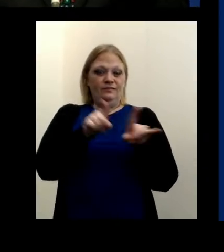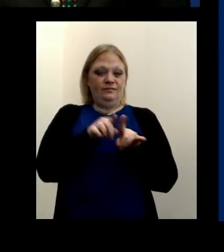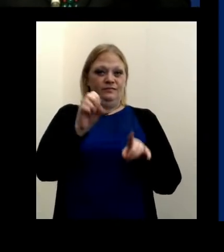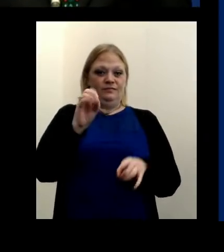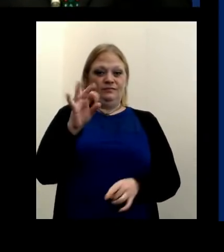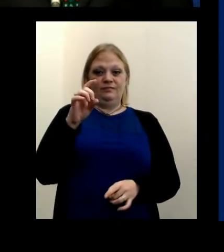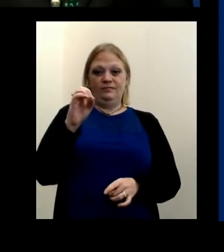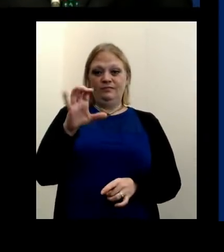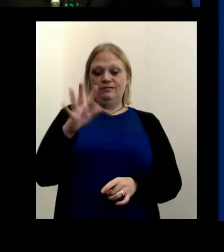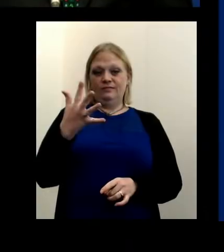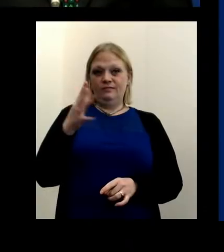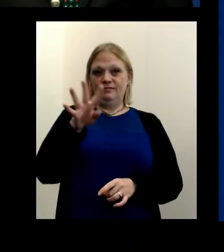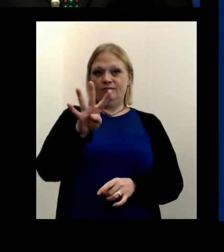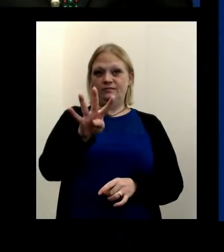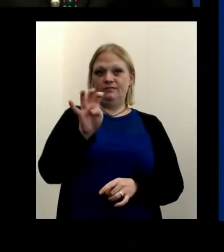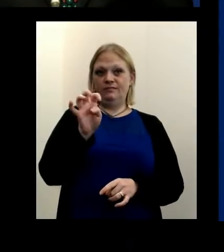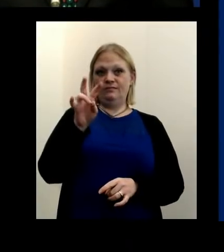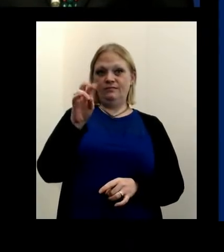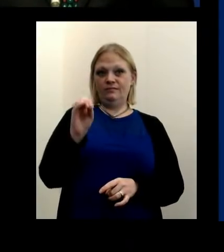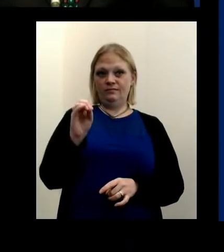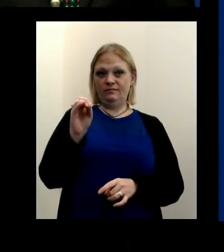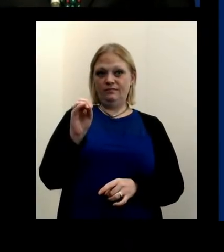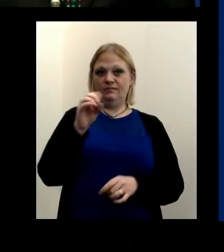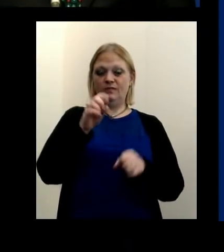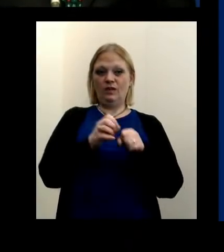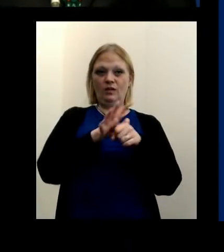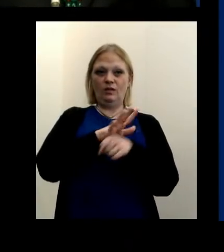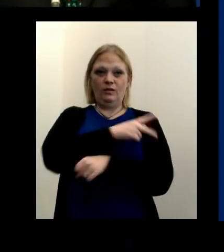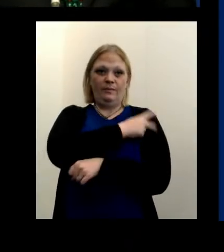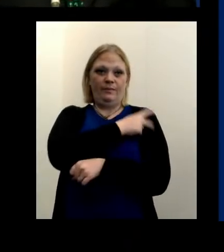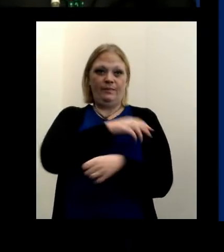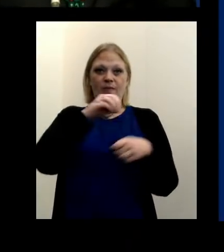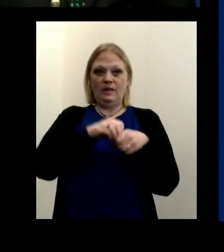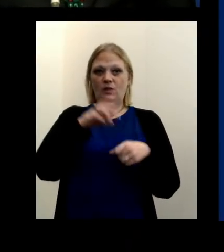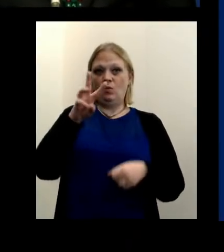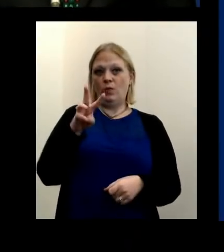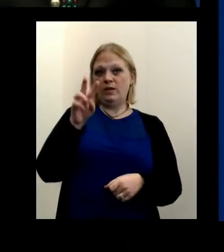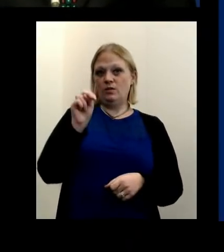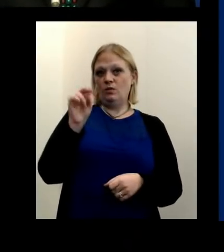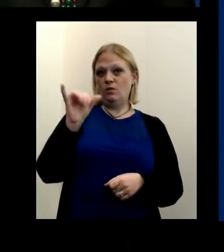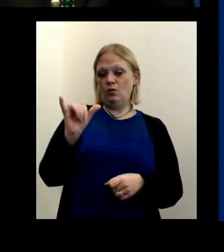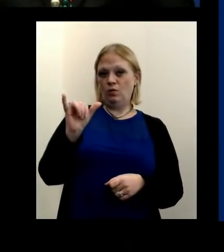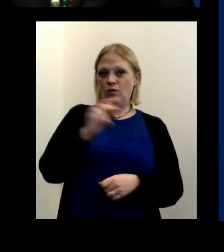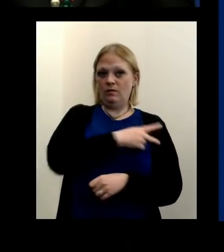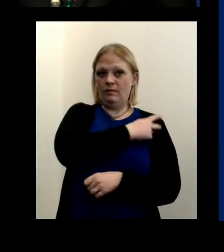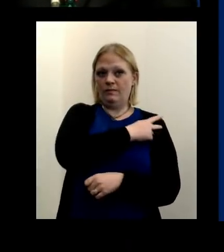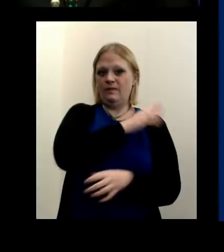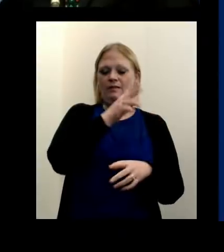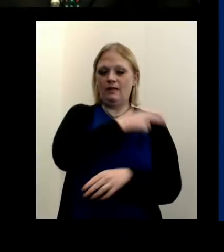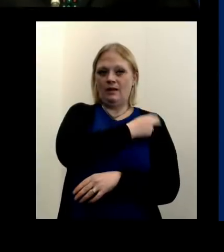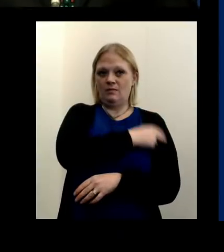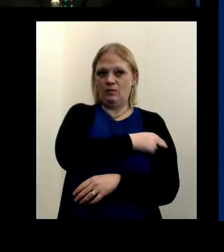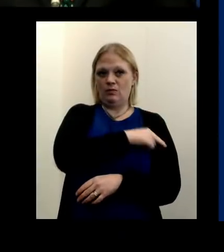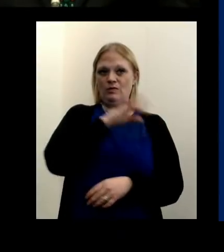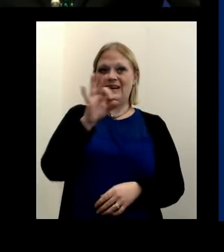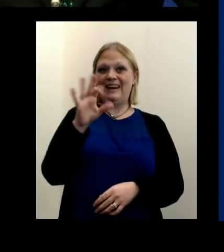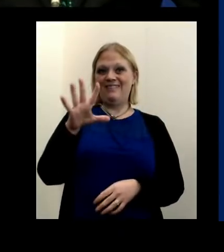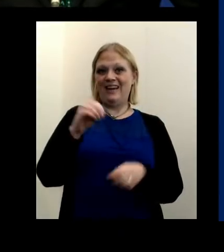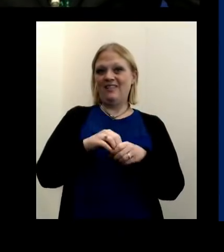there are 470 COVID-19 patients in Western New York hospitals, 95 of them in the